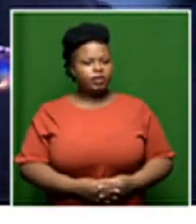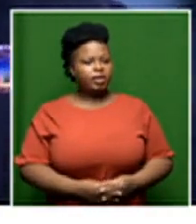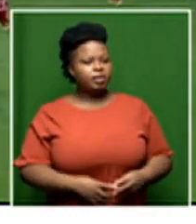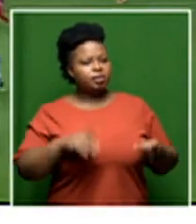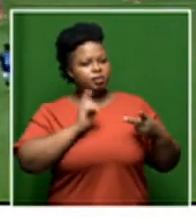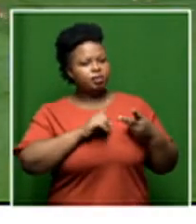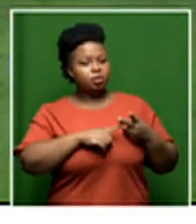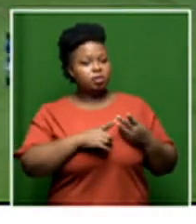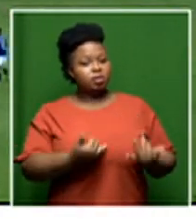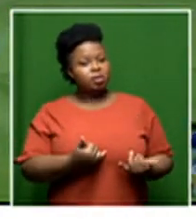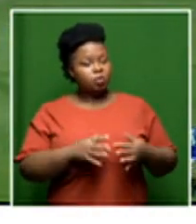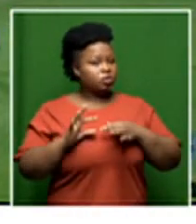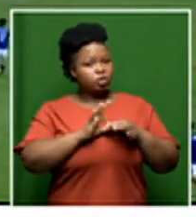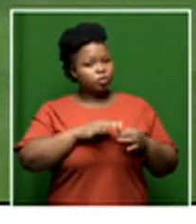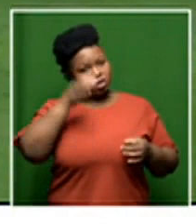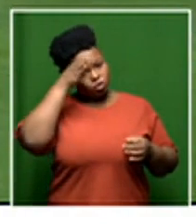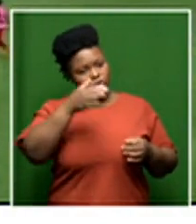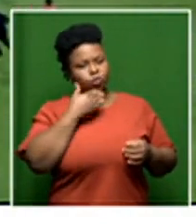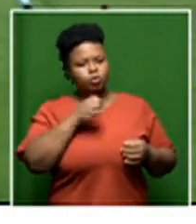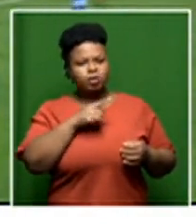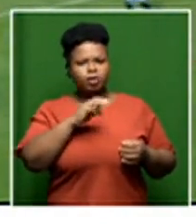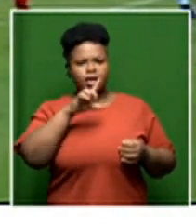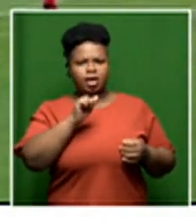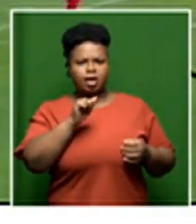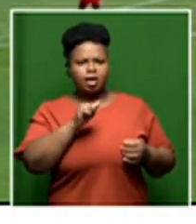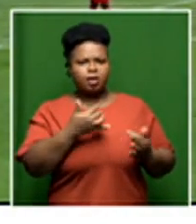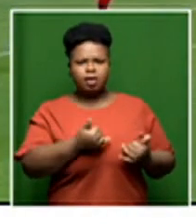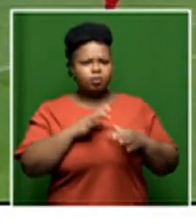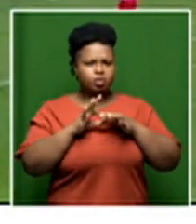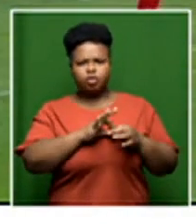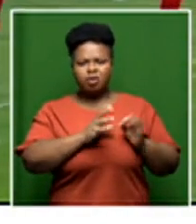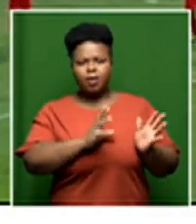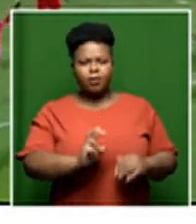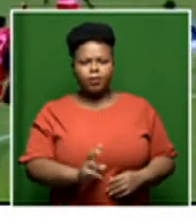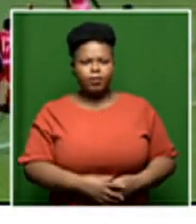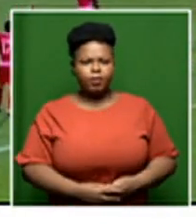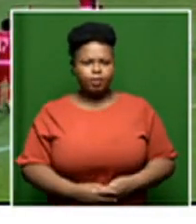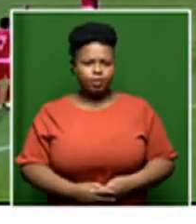with the man that's actually the head coach, Siyabulela Gwambi?